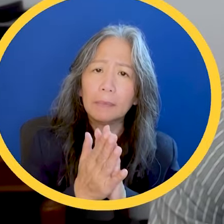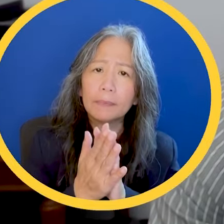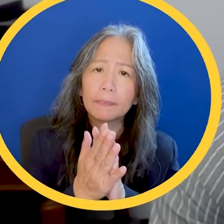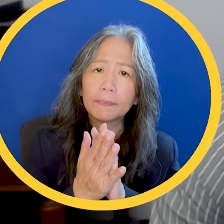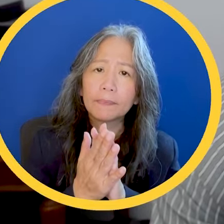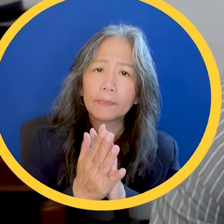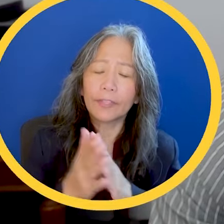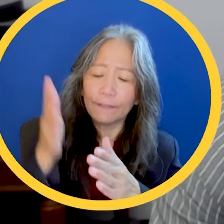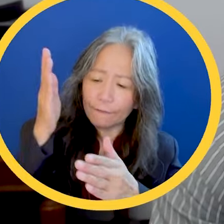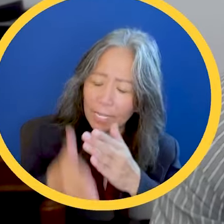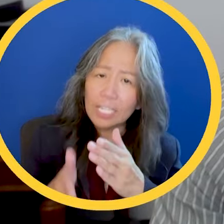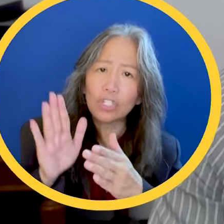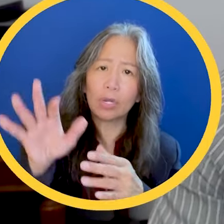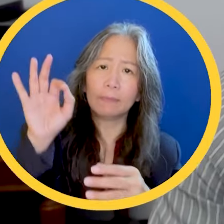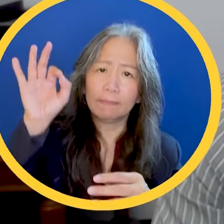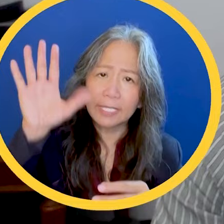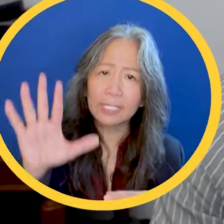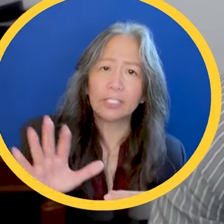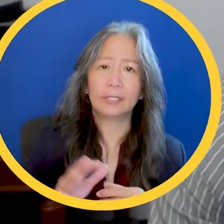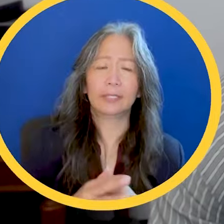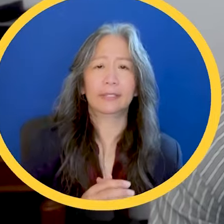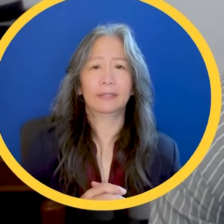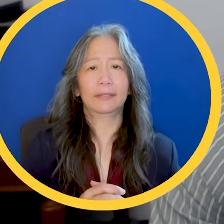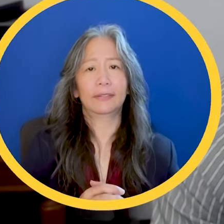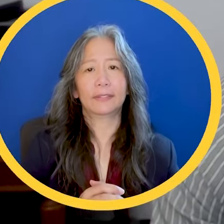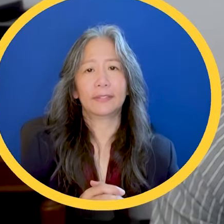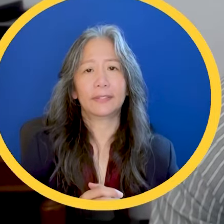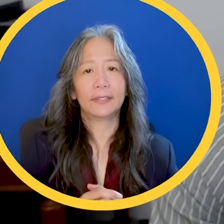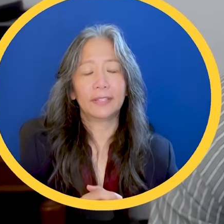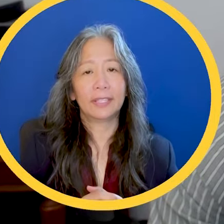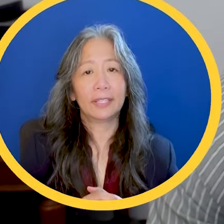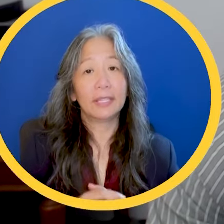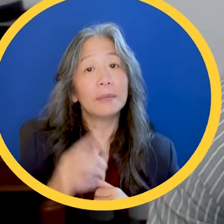guys finish your studies and become ministers.